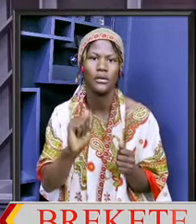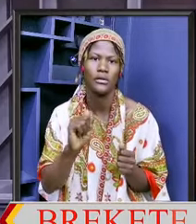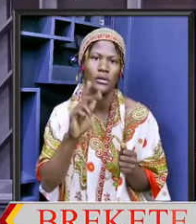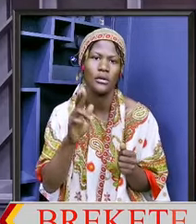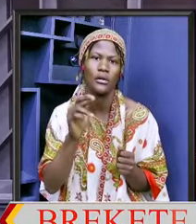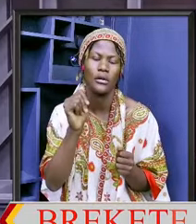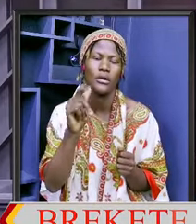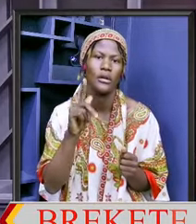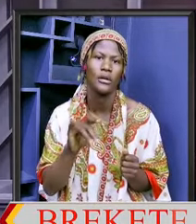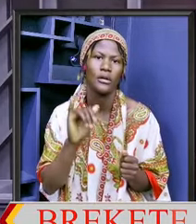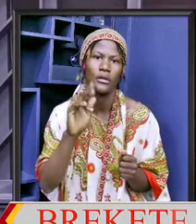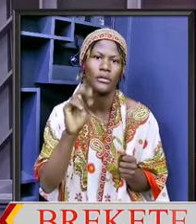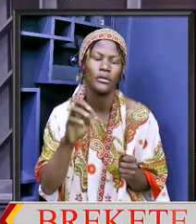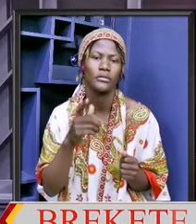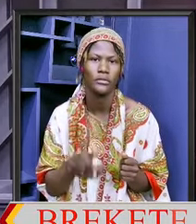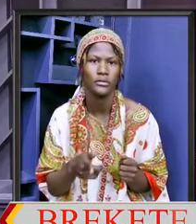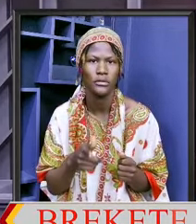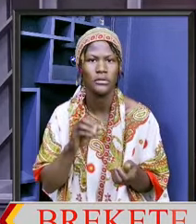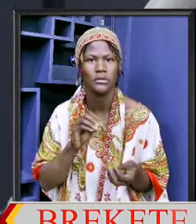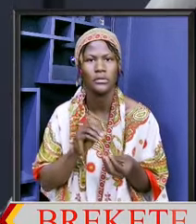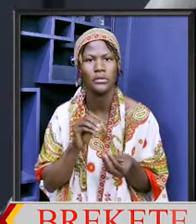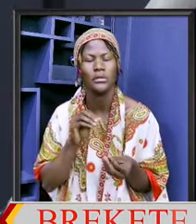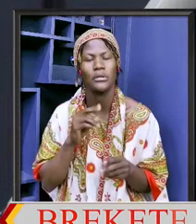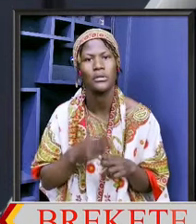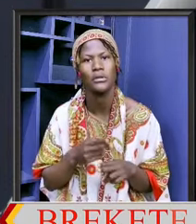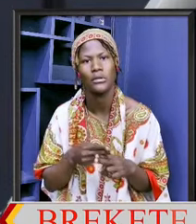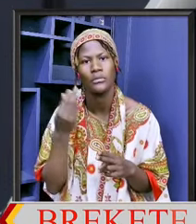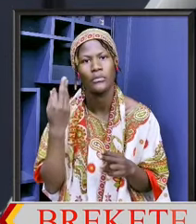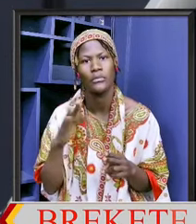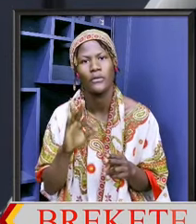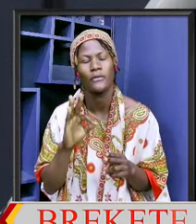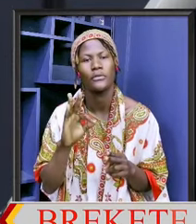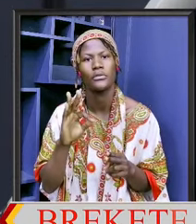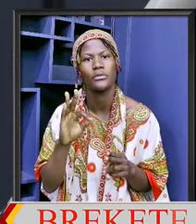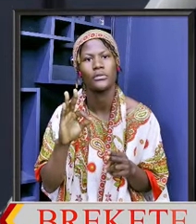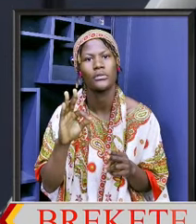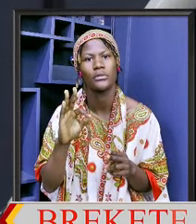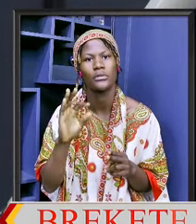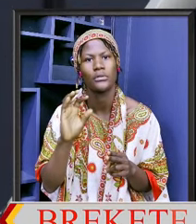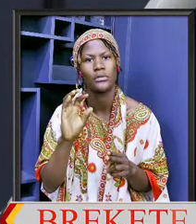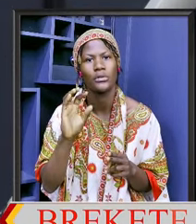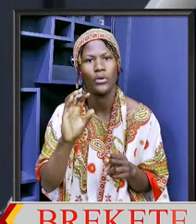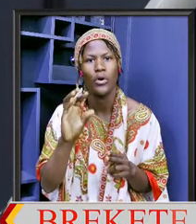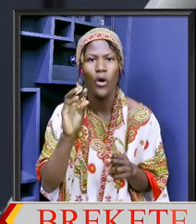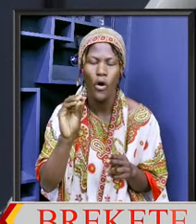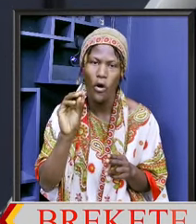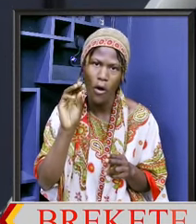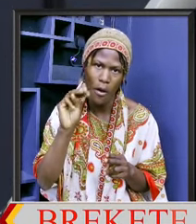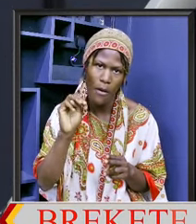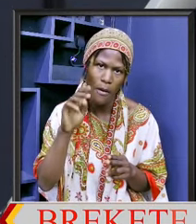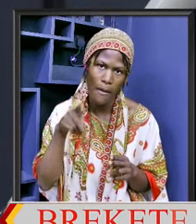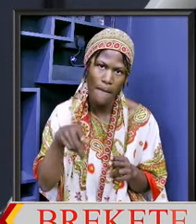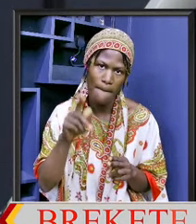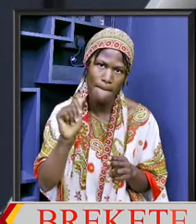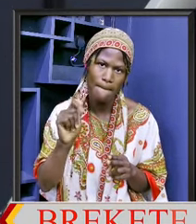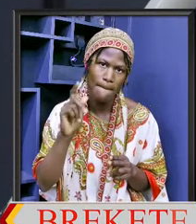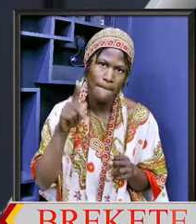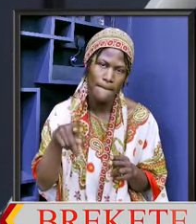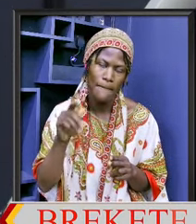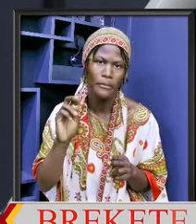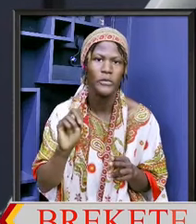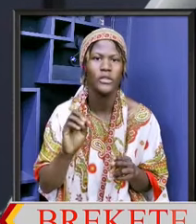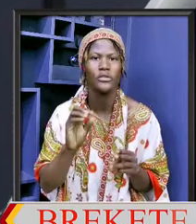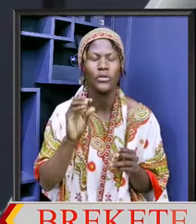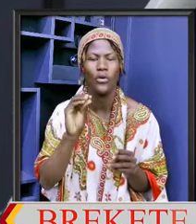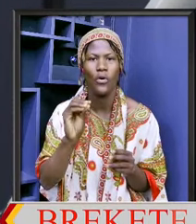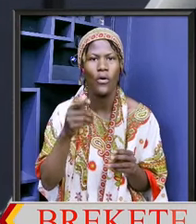you very much. The name of your company na? Na Oga Track. Okay. Oga Track na be the brand. The company is Power Tech